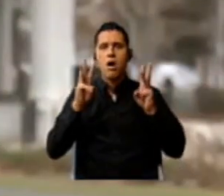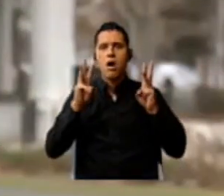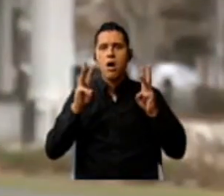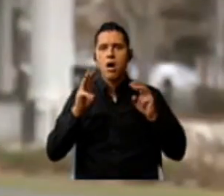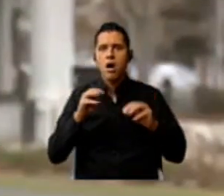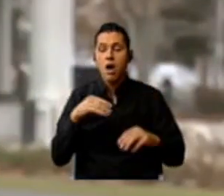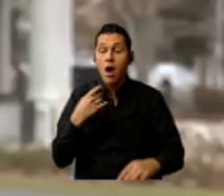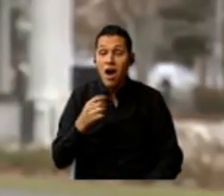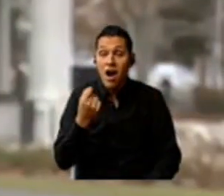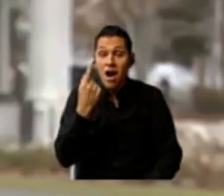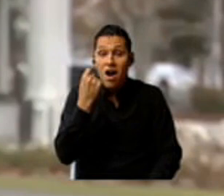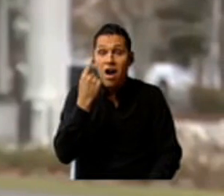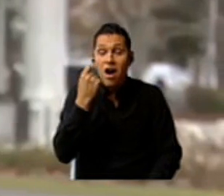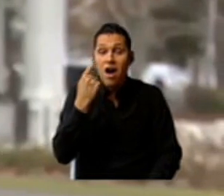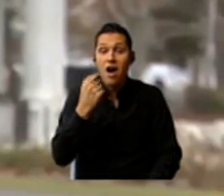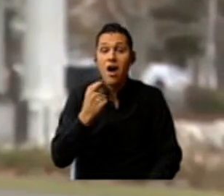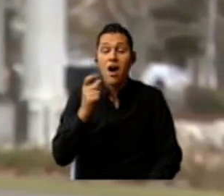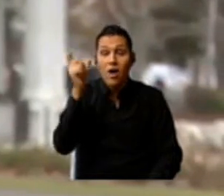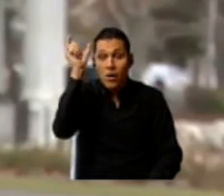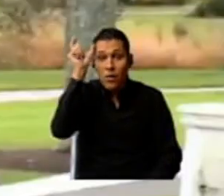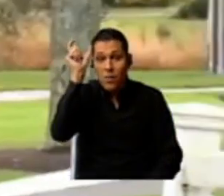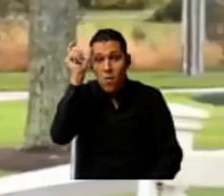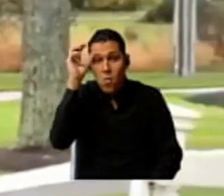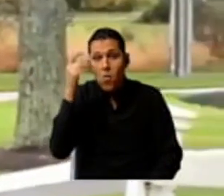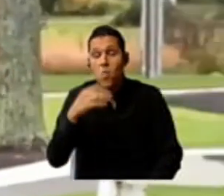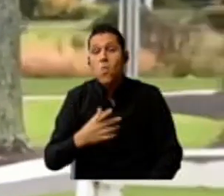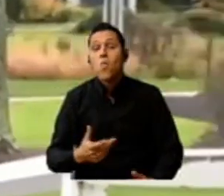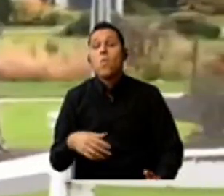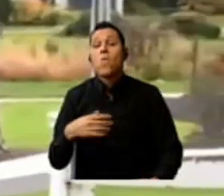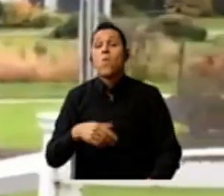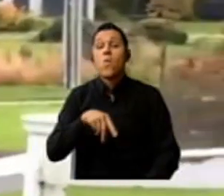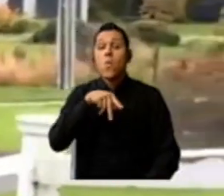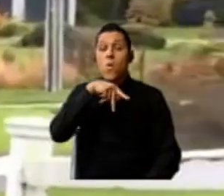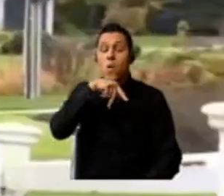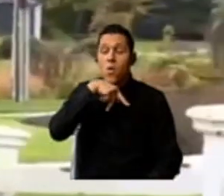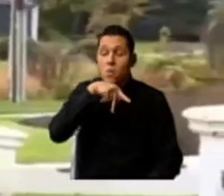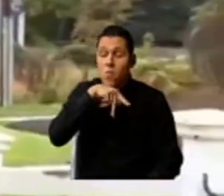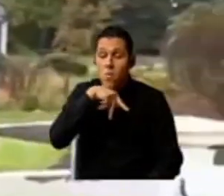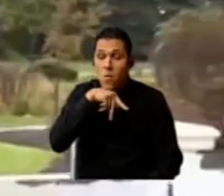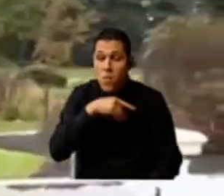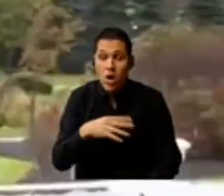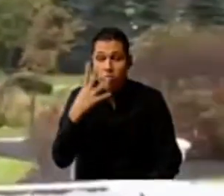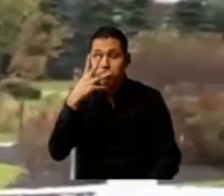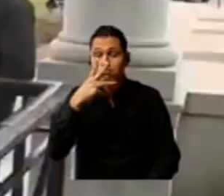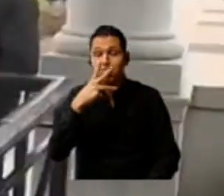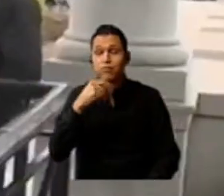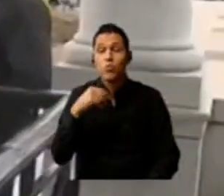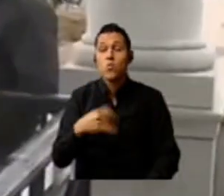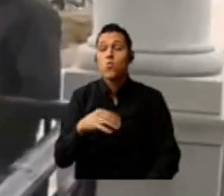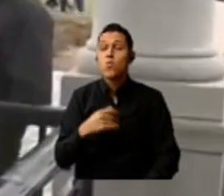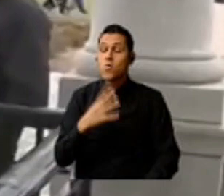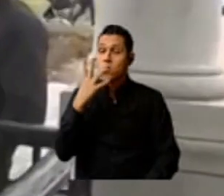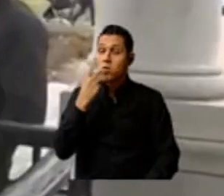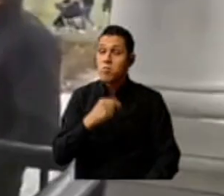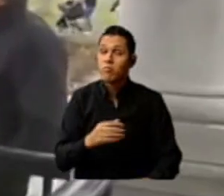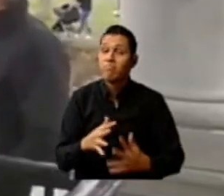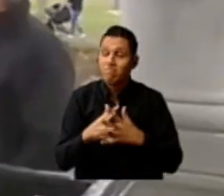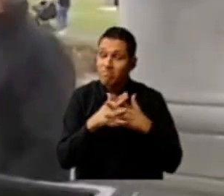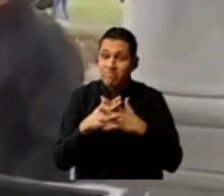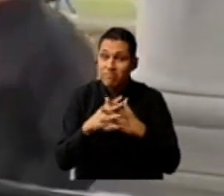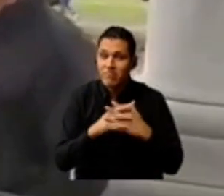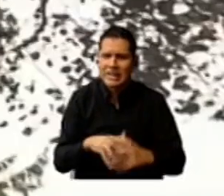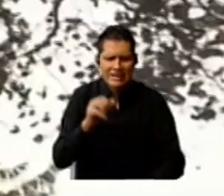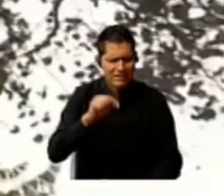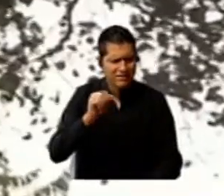a big turkey. Yes, it's a big turkey. I know. Dr. Paul Jaley, aka Paul the Pilgrim, is a history professor who